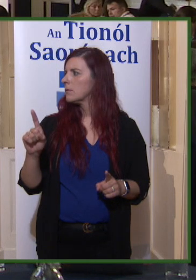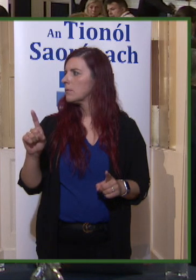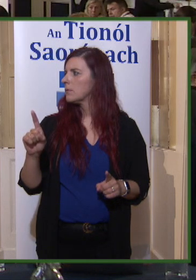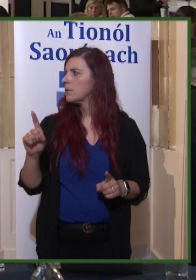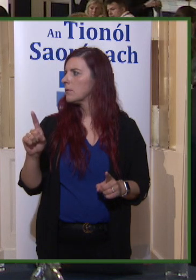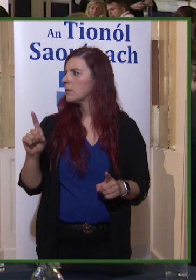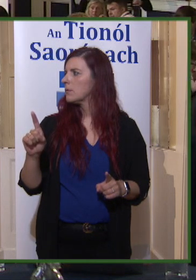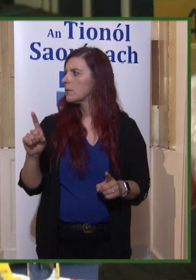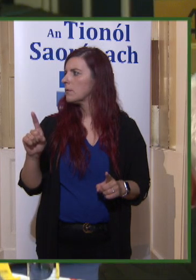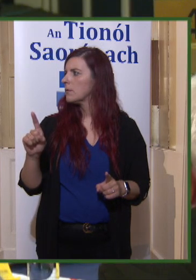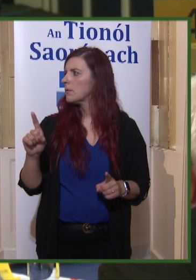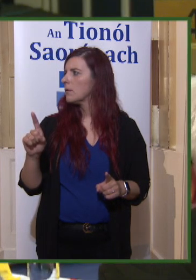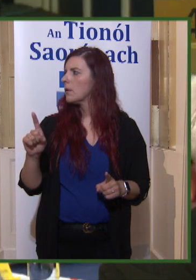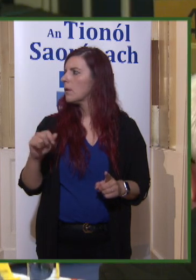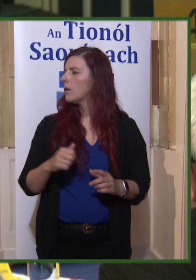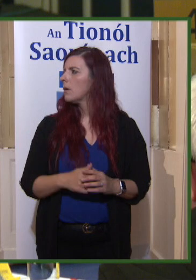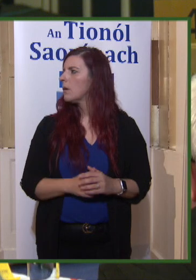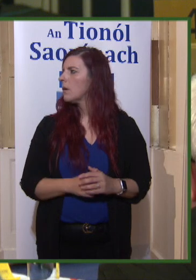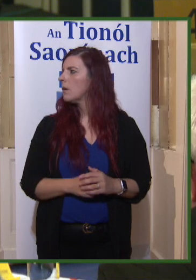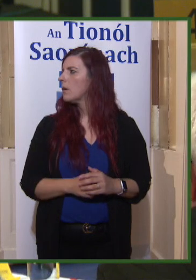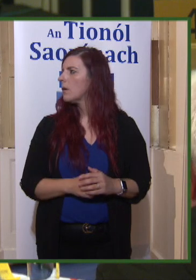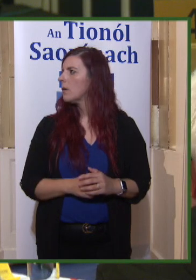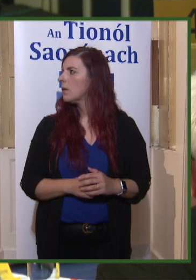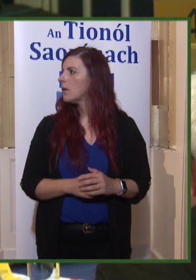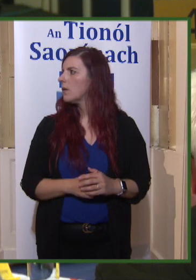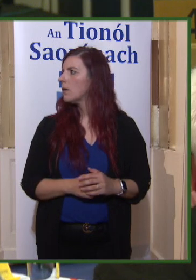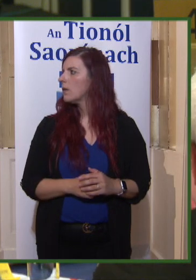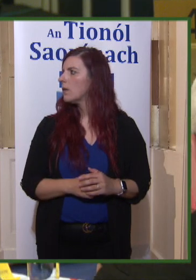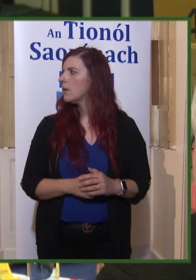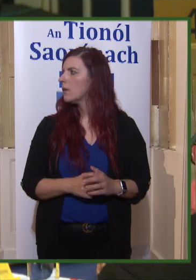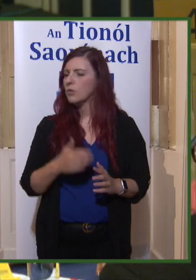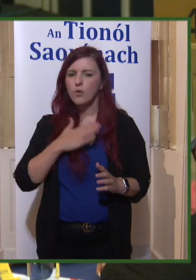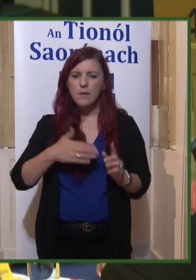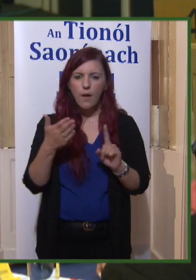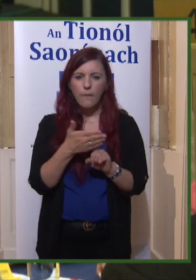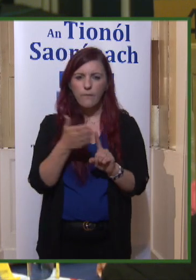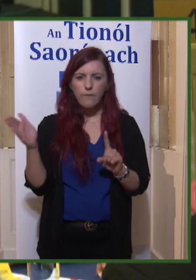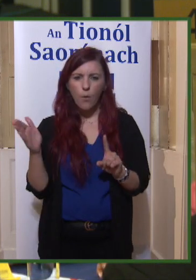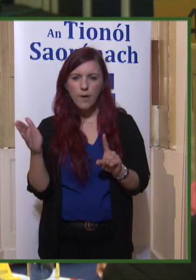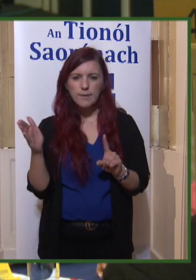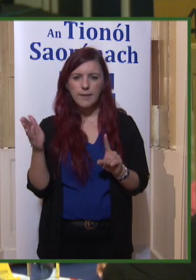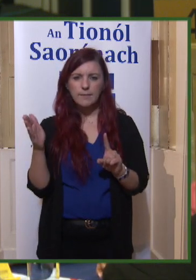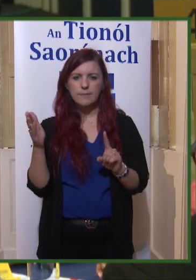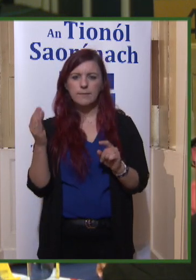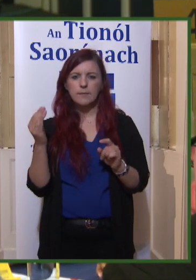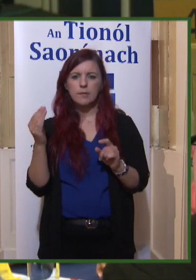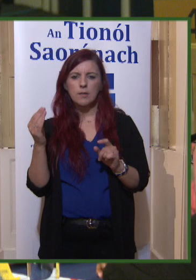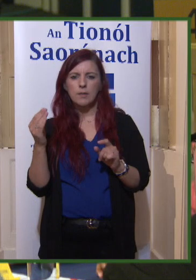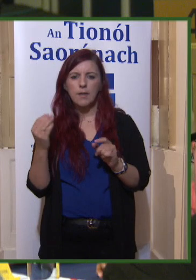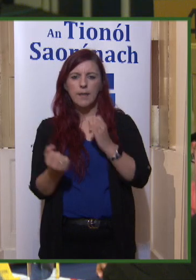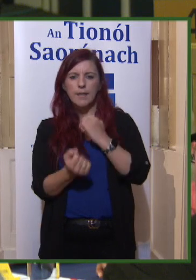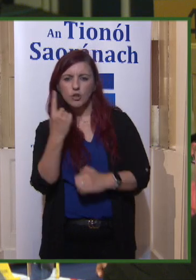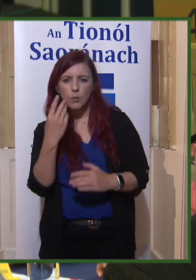Just to avoid people putting their names on the ballot paper and avoiding, as a part of a protest or whatever else,